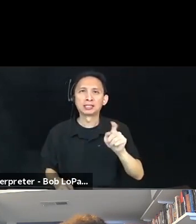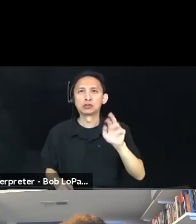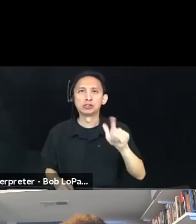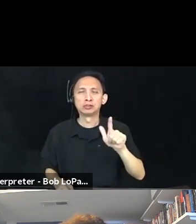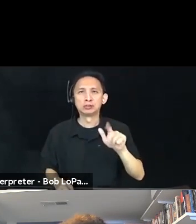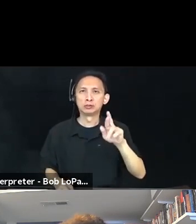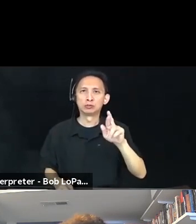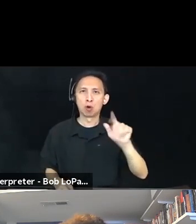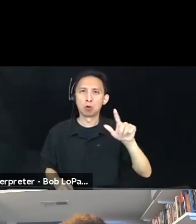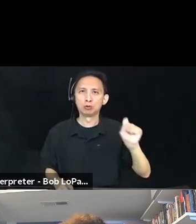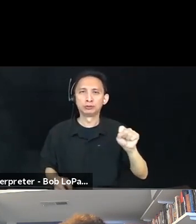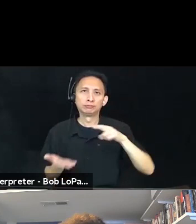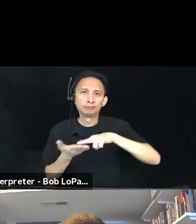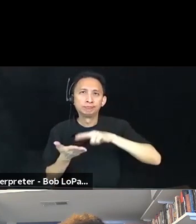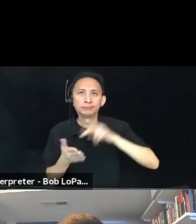these forms of